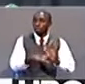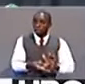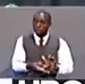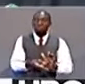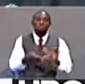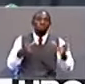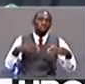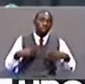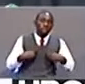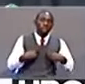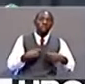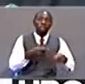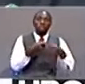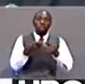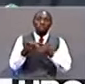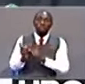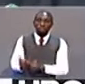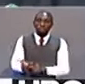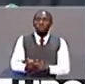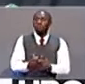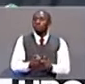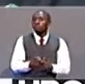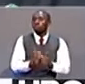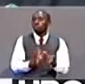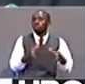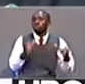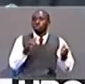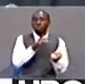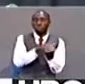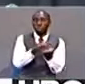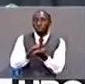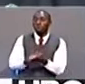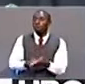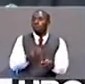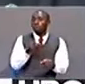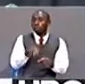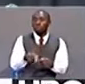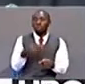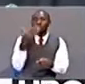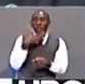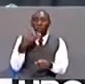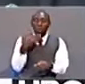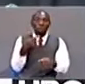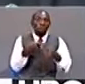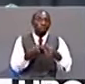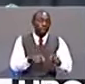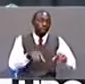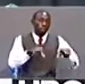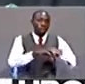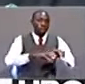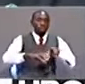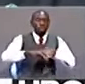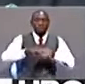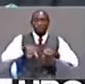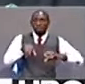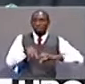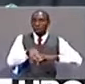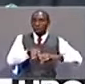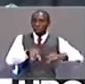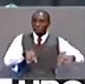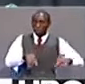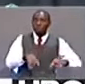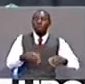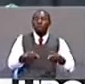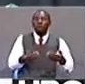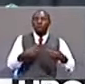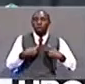the supply of feedstock into the refinery, while the pipeline and the refinery provide evacuation